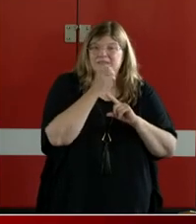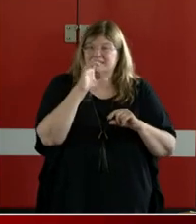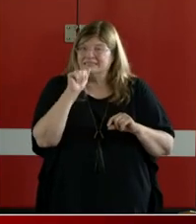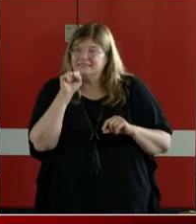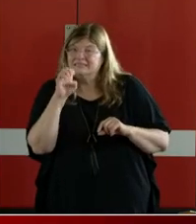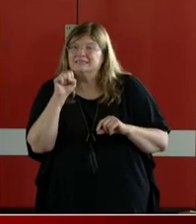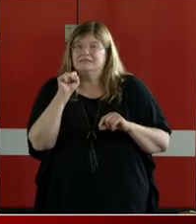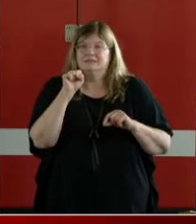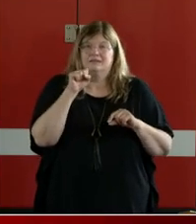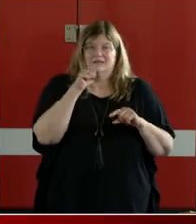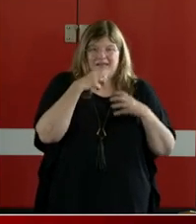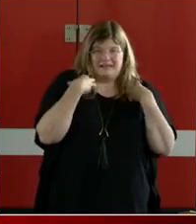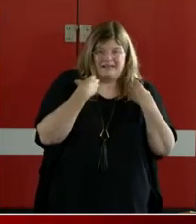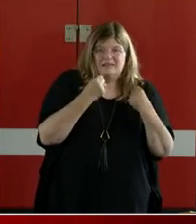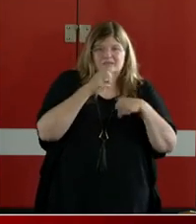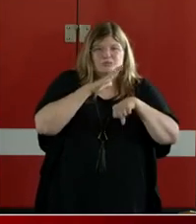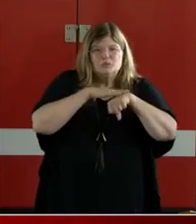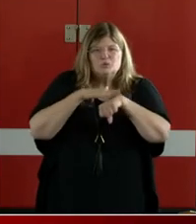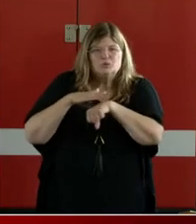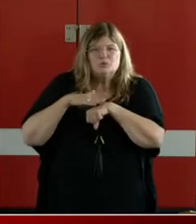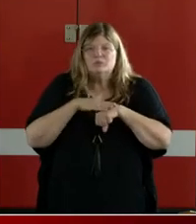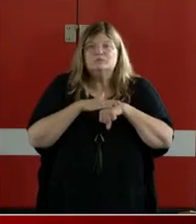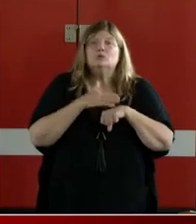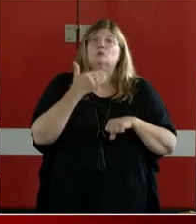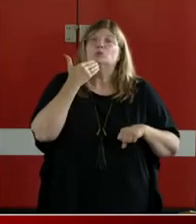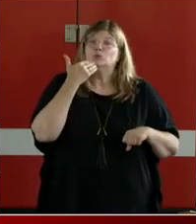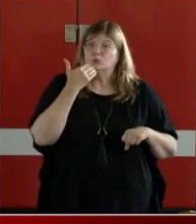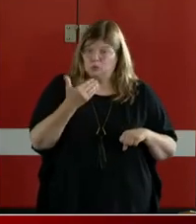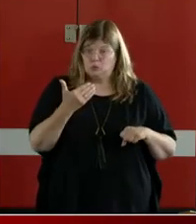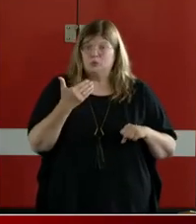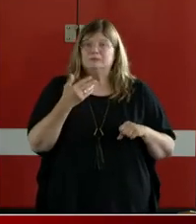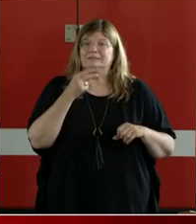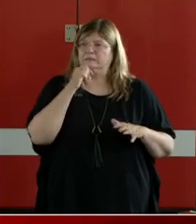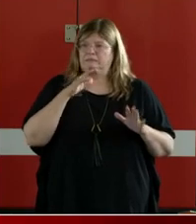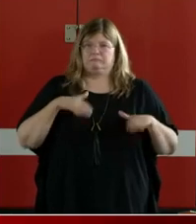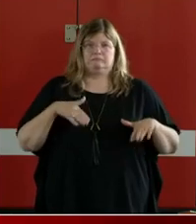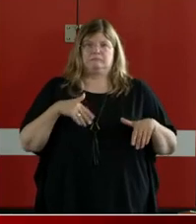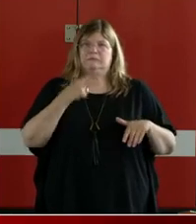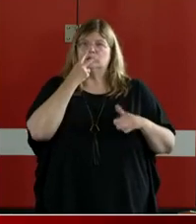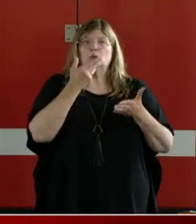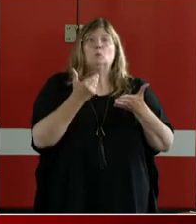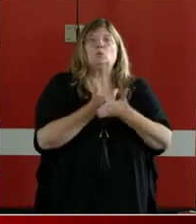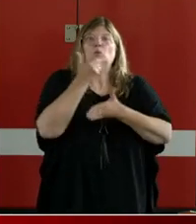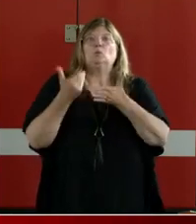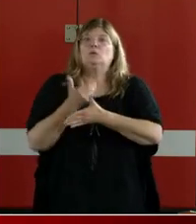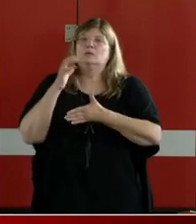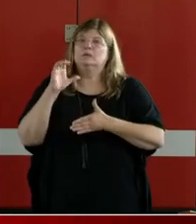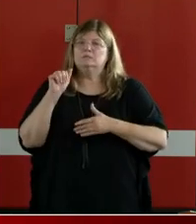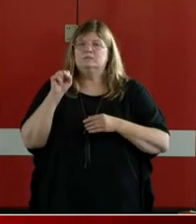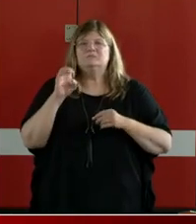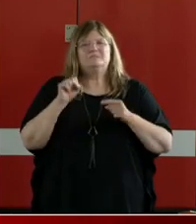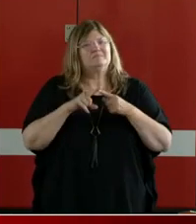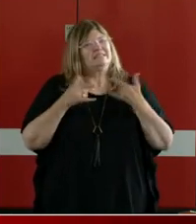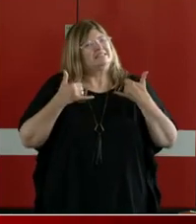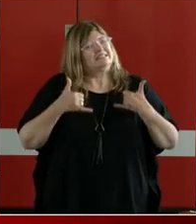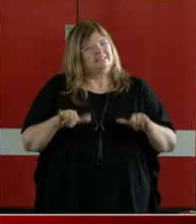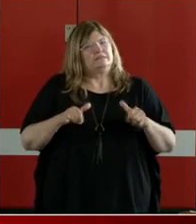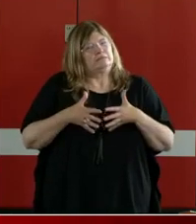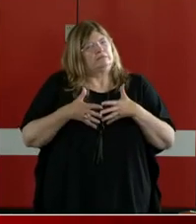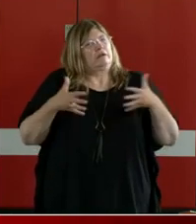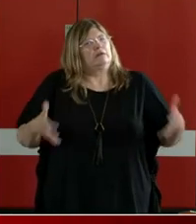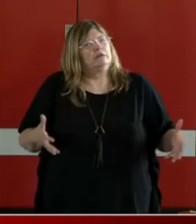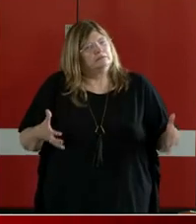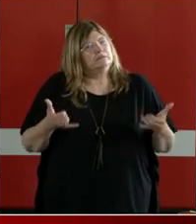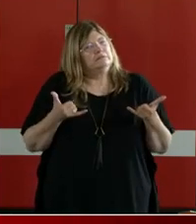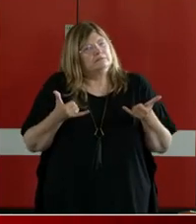warns us. I think it is a good thing that we don't see new cases in the hundreds, but we still see too many new cases. Does